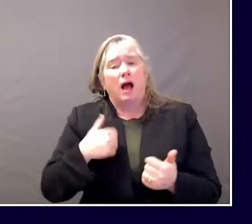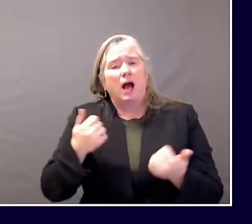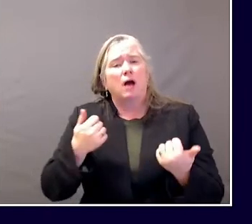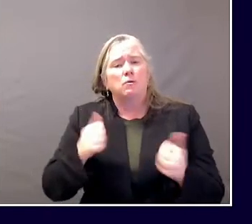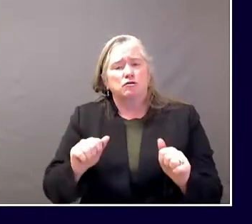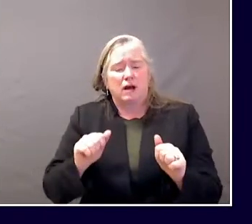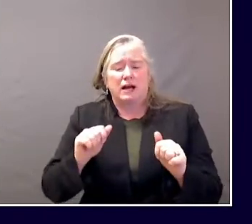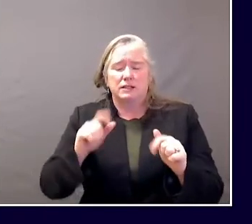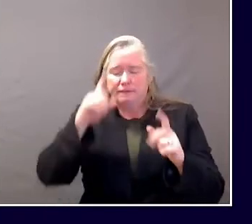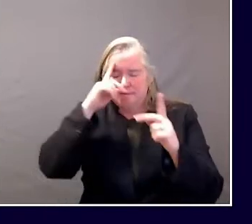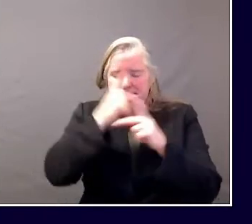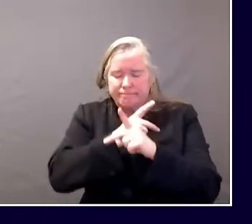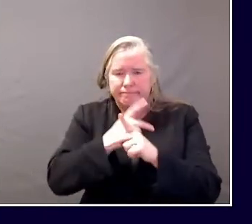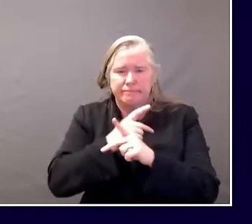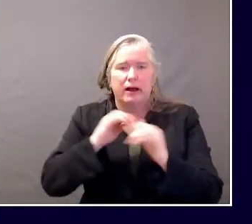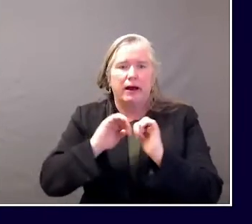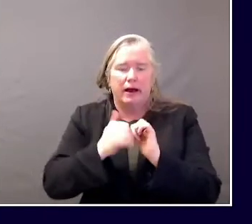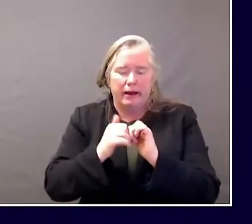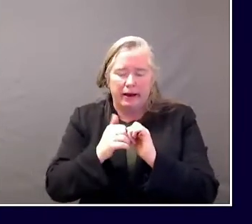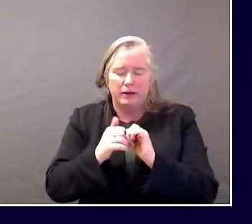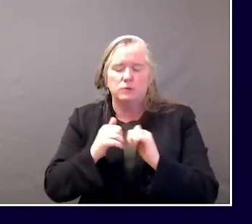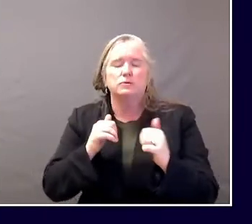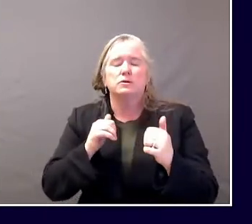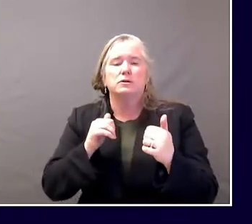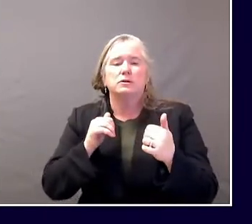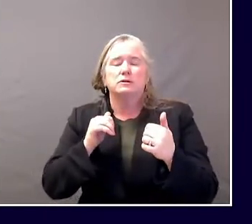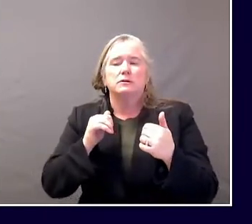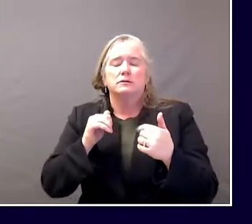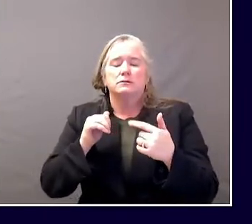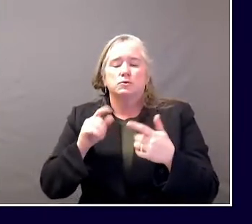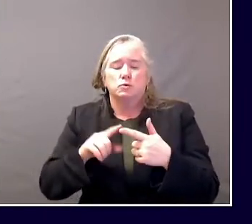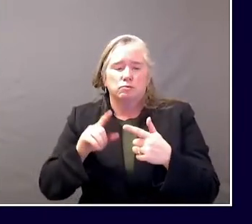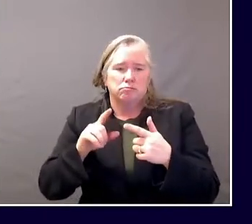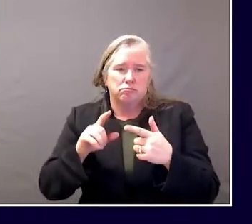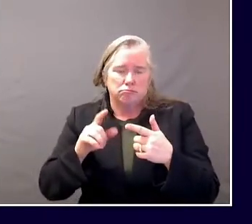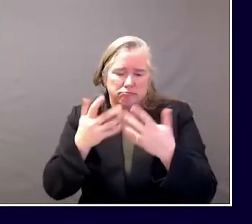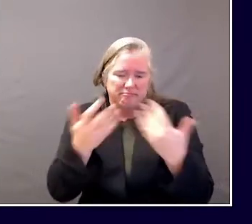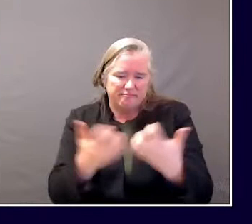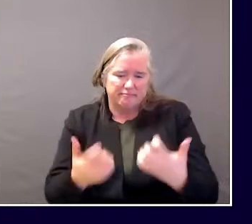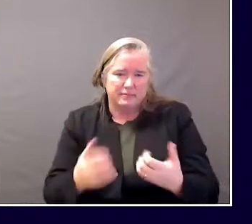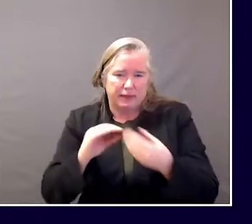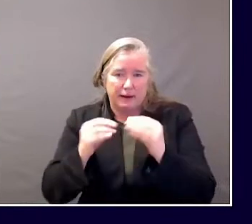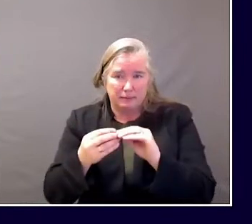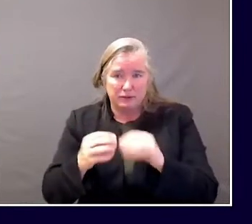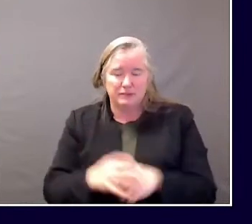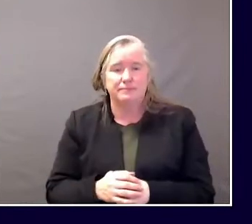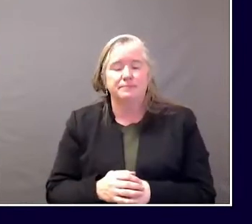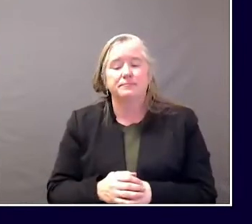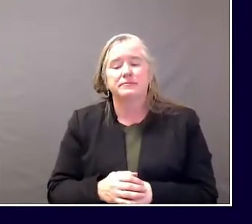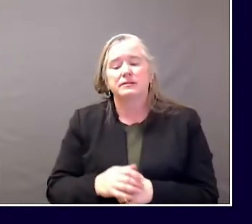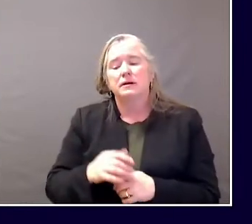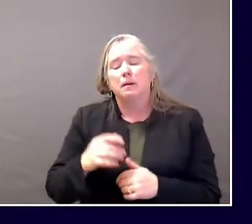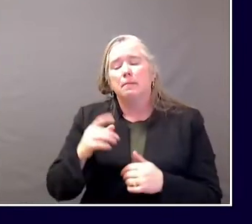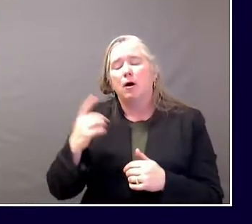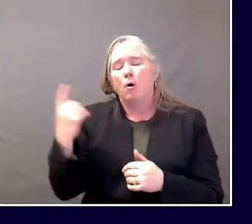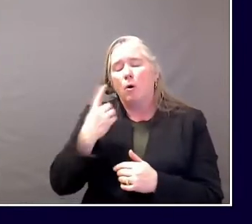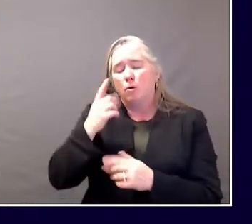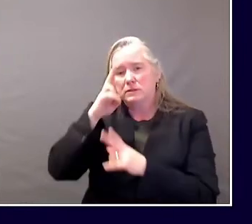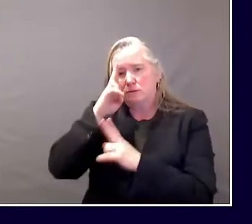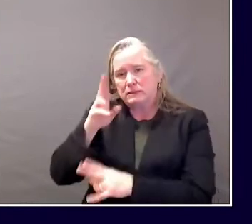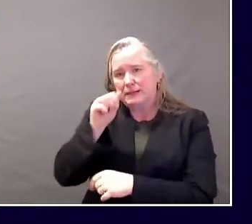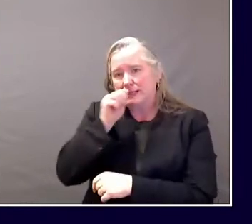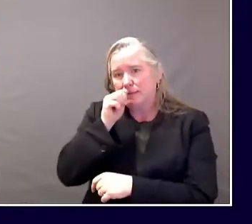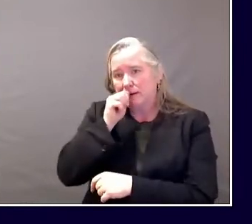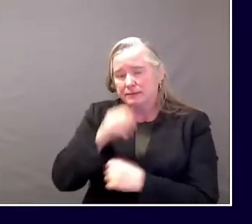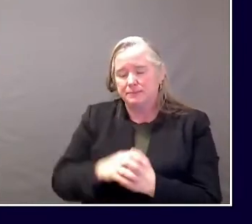Patrick, there is a little bit of tension there with privacy. If we mention a 60-year-old person in Piscataquis, a 60-year-old